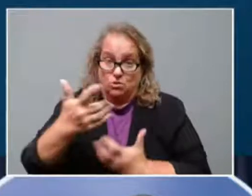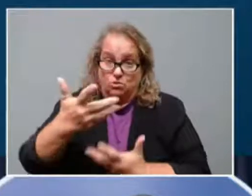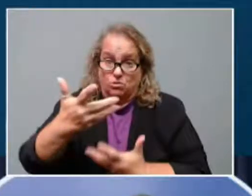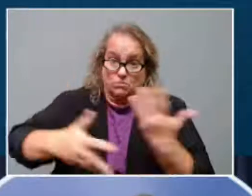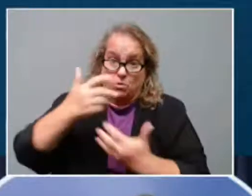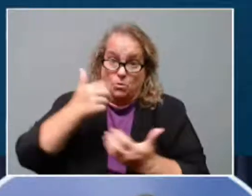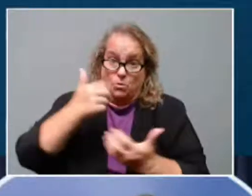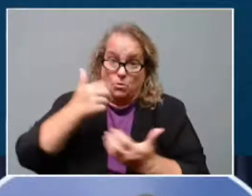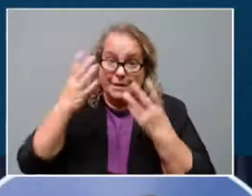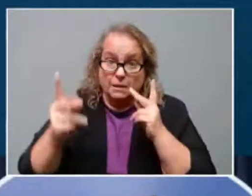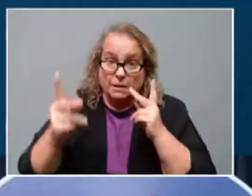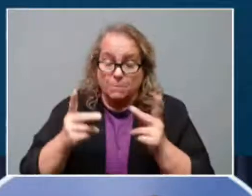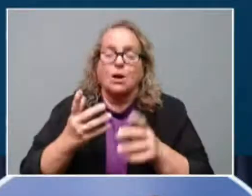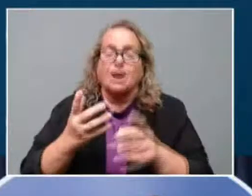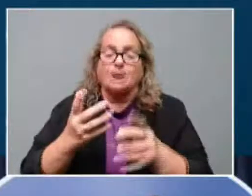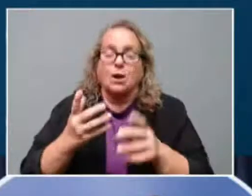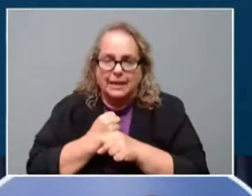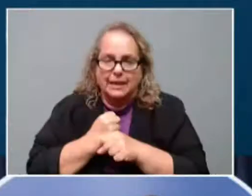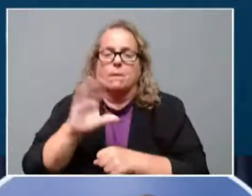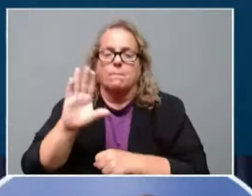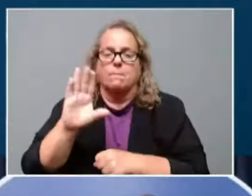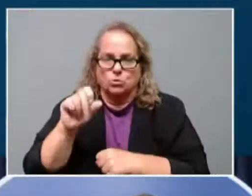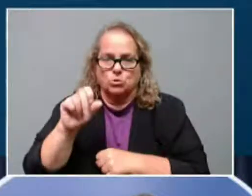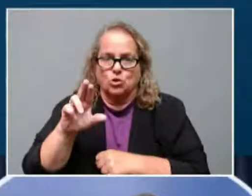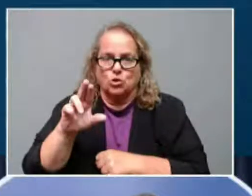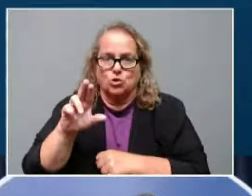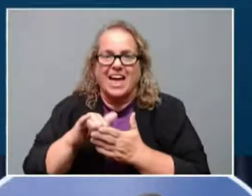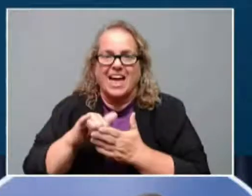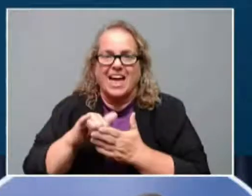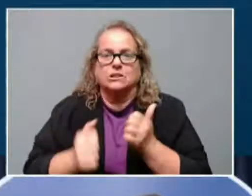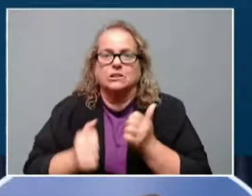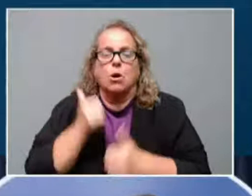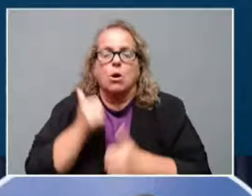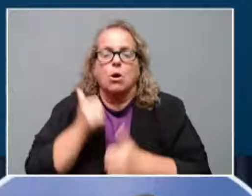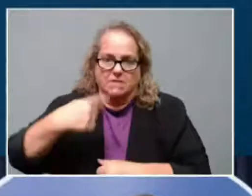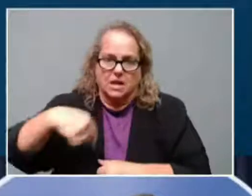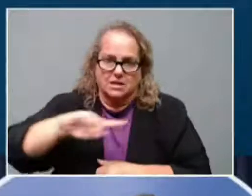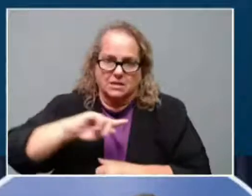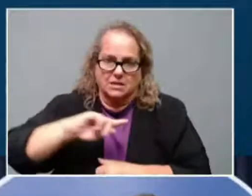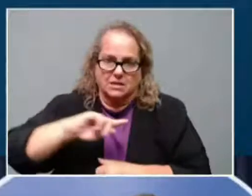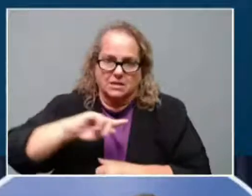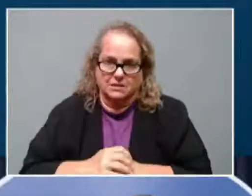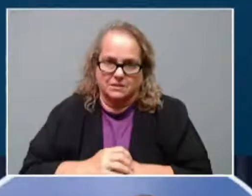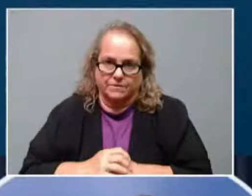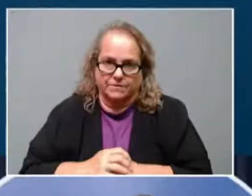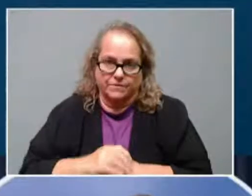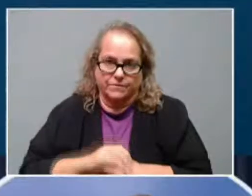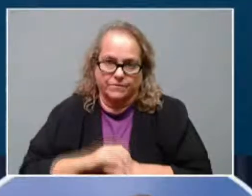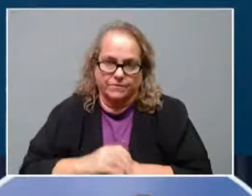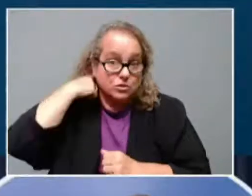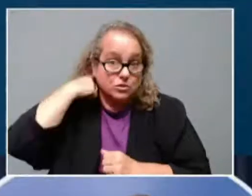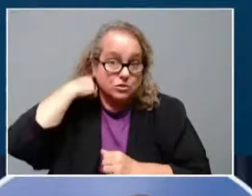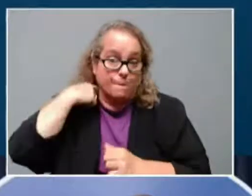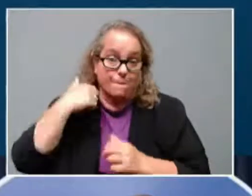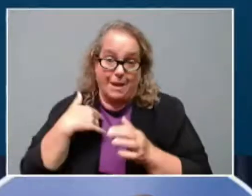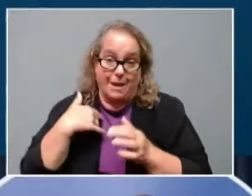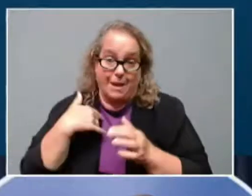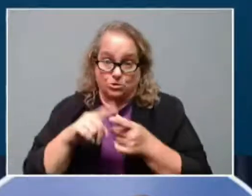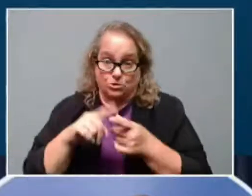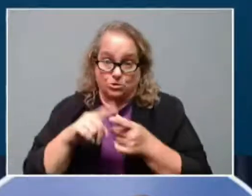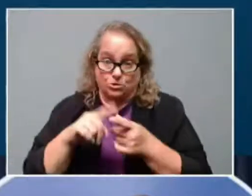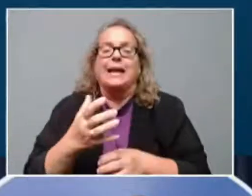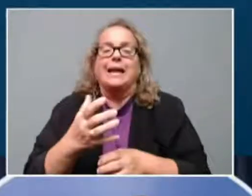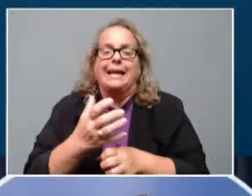that is most of us. That is the vast majority of us. So my message to you is go get a